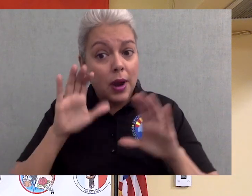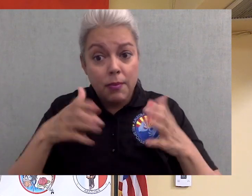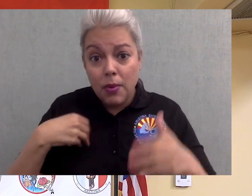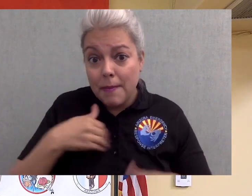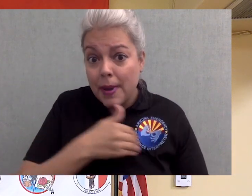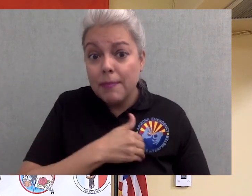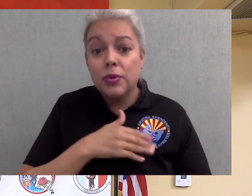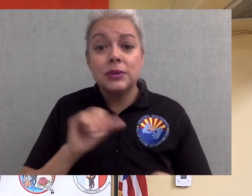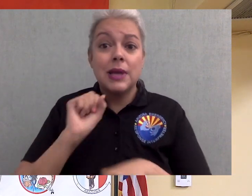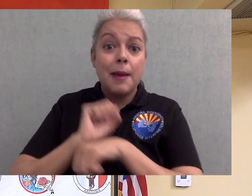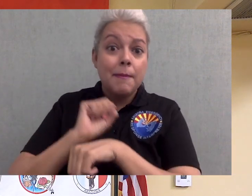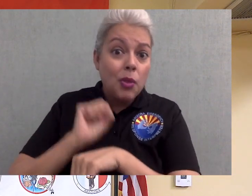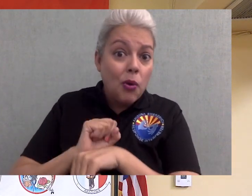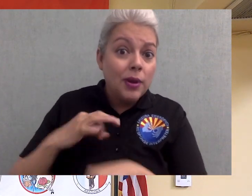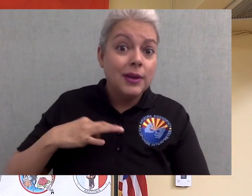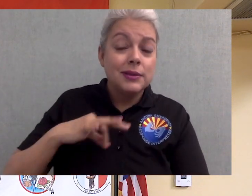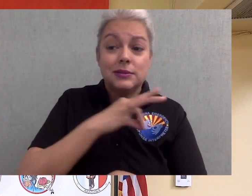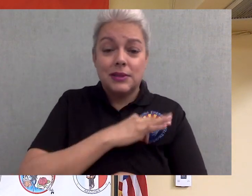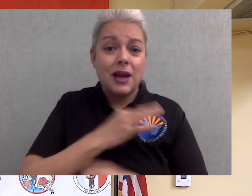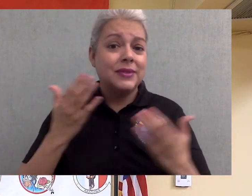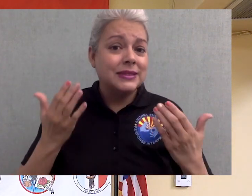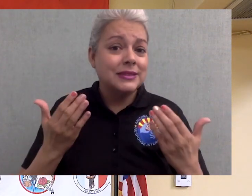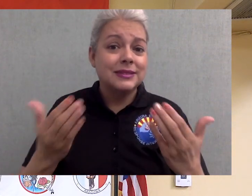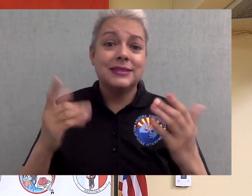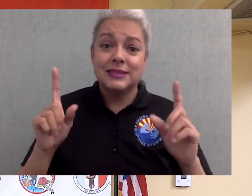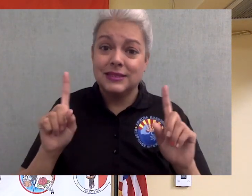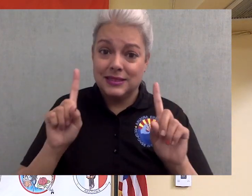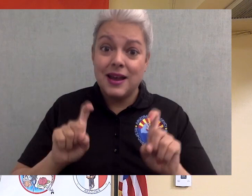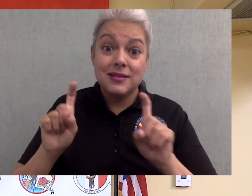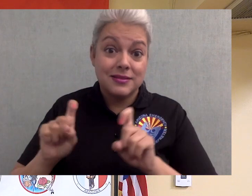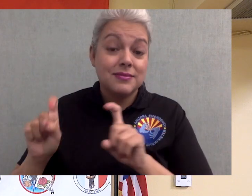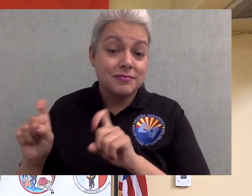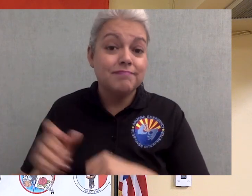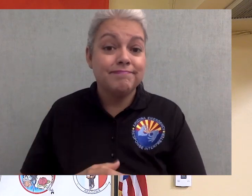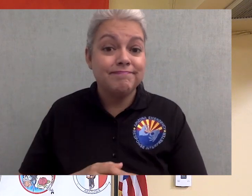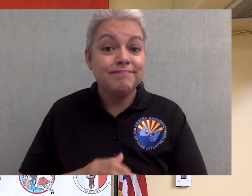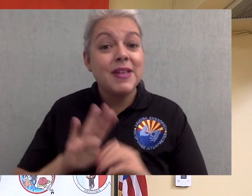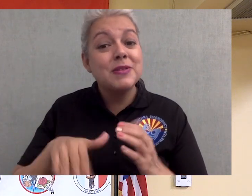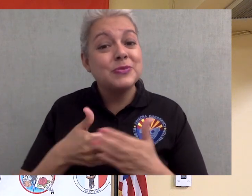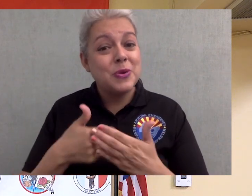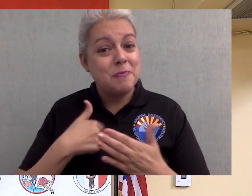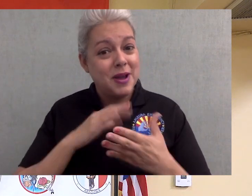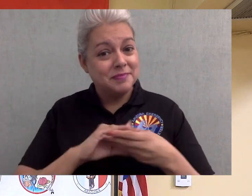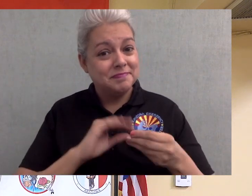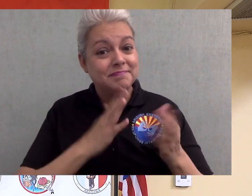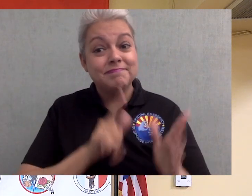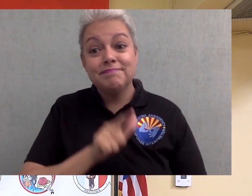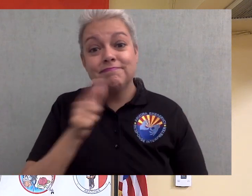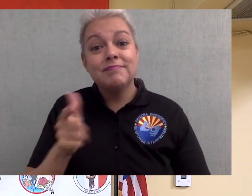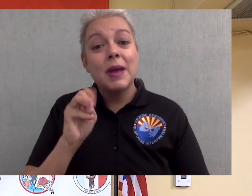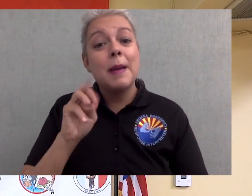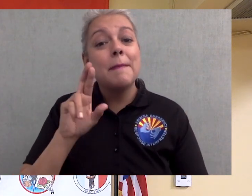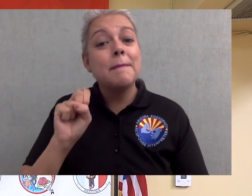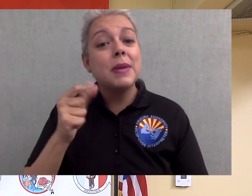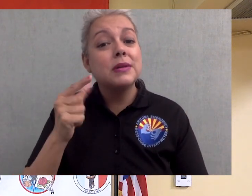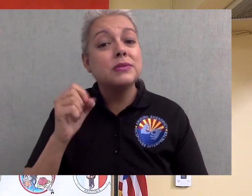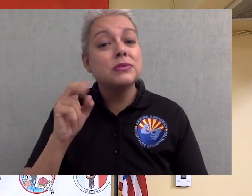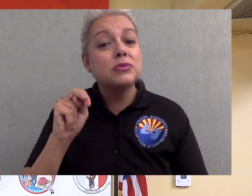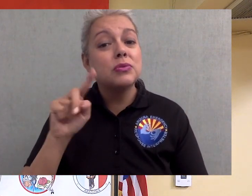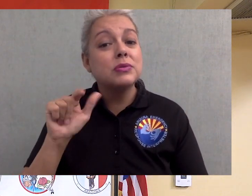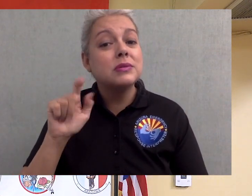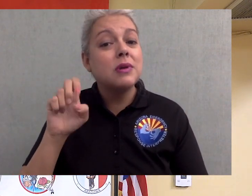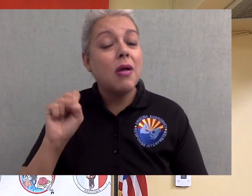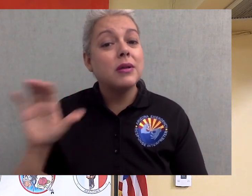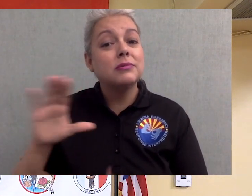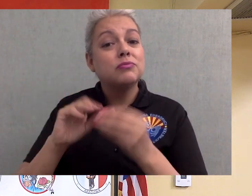please go get tested. And that's all I have for you now. And now Mrs. Gonzales will give you a little bit of information